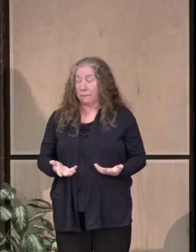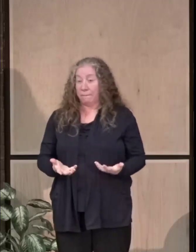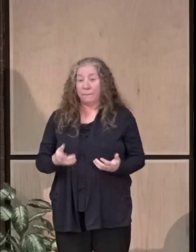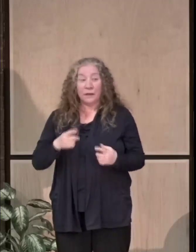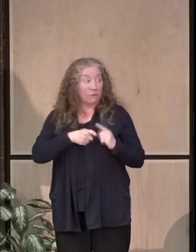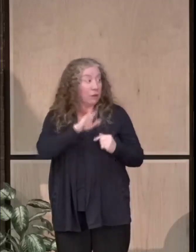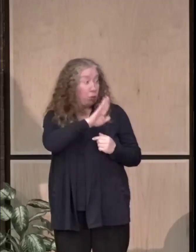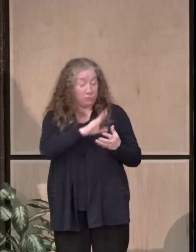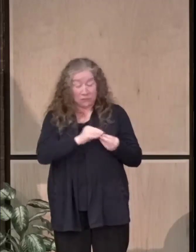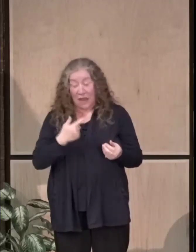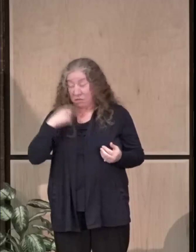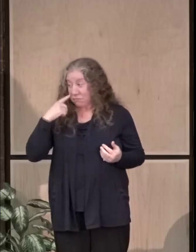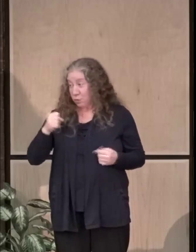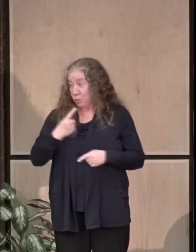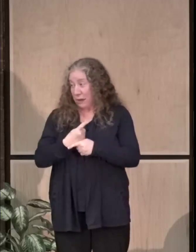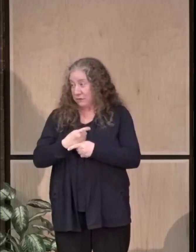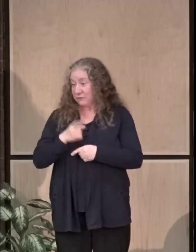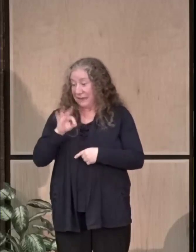From what you're saying, yes.